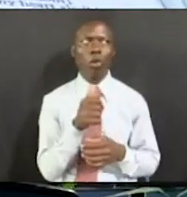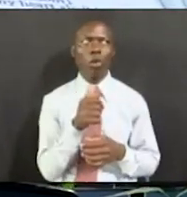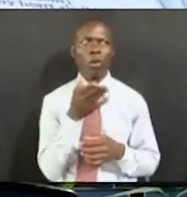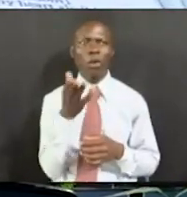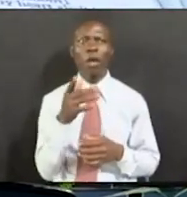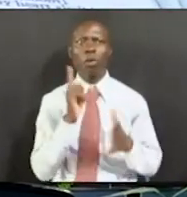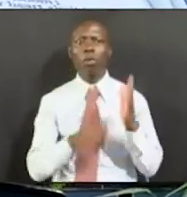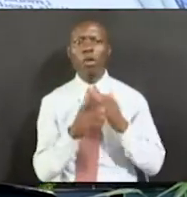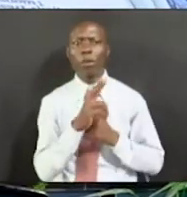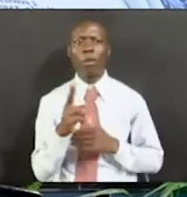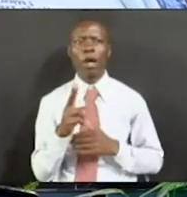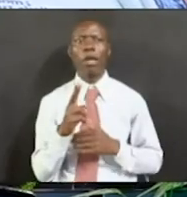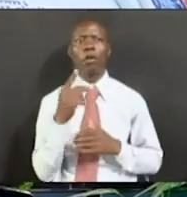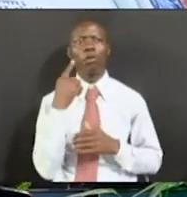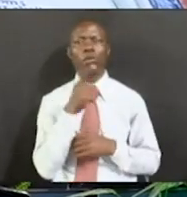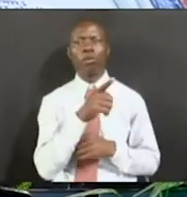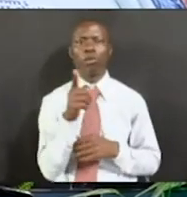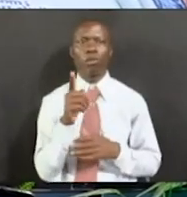is you.